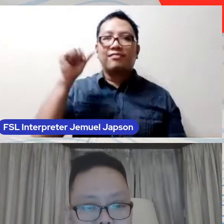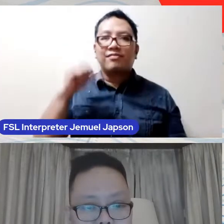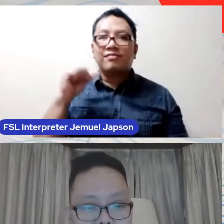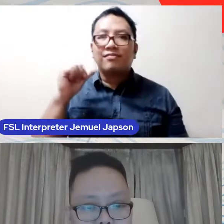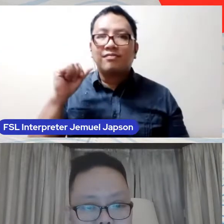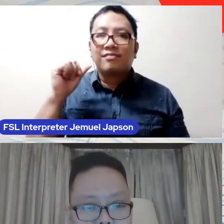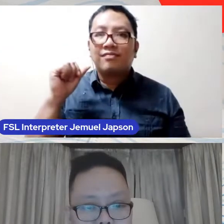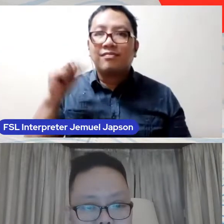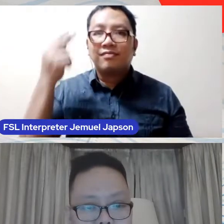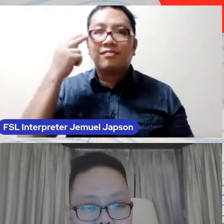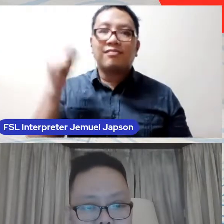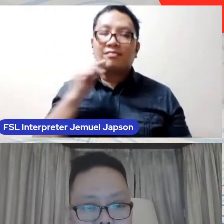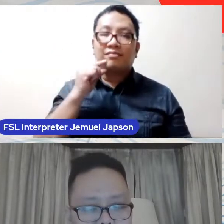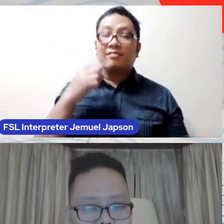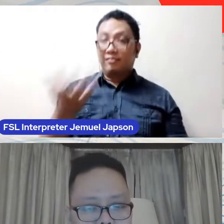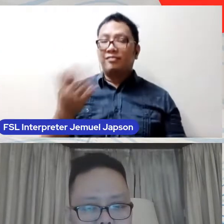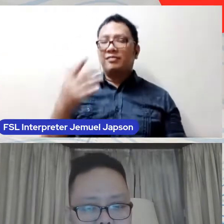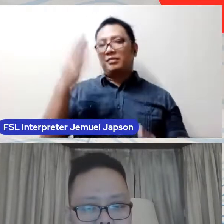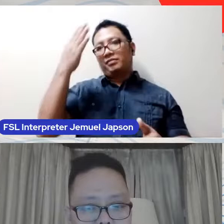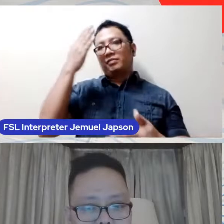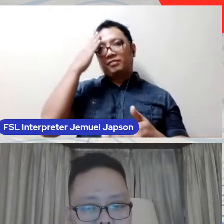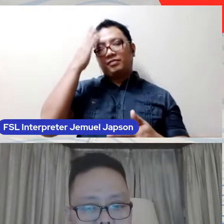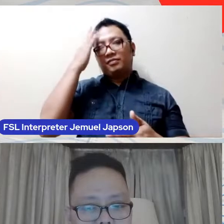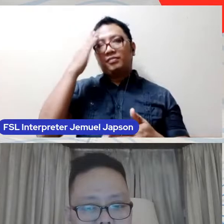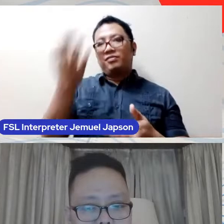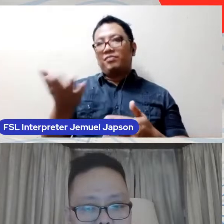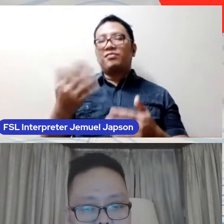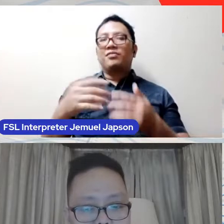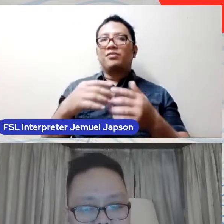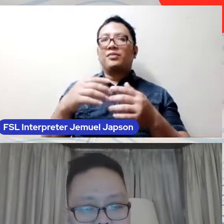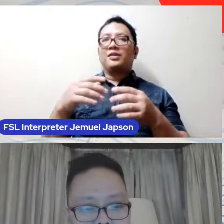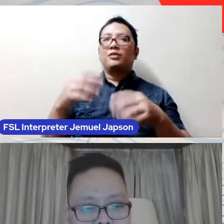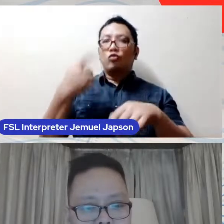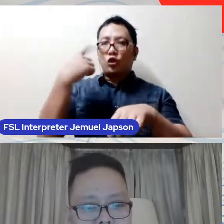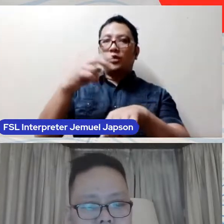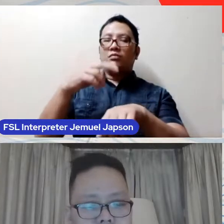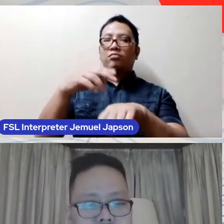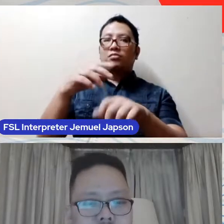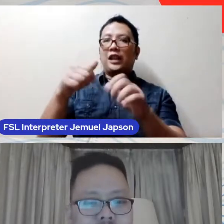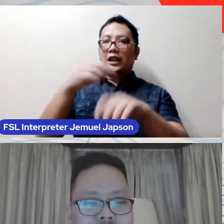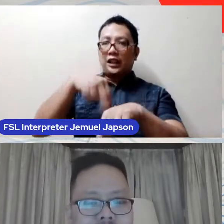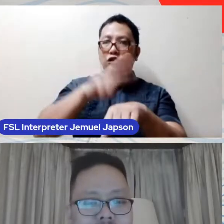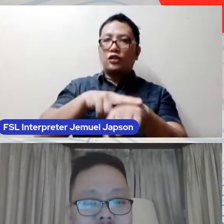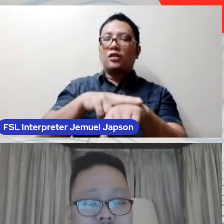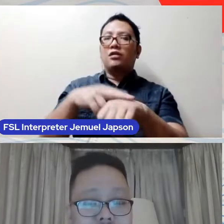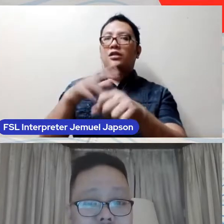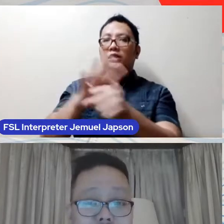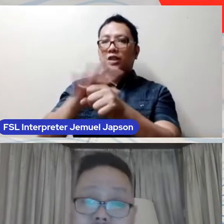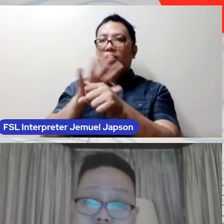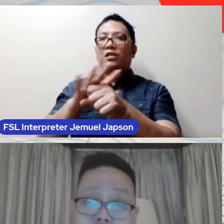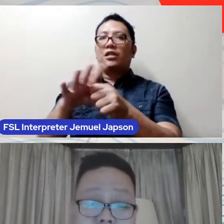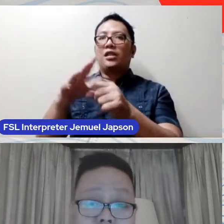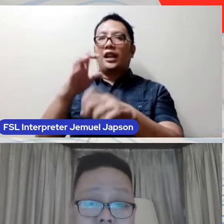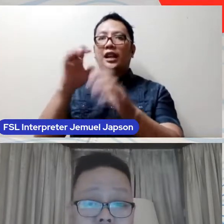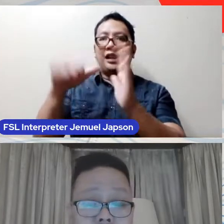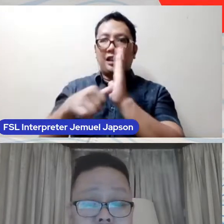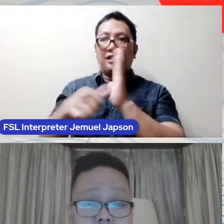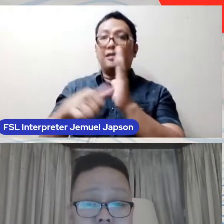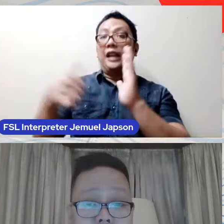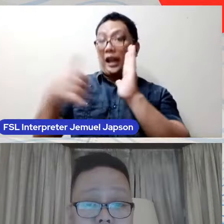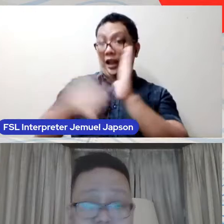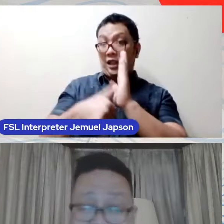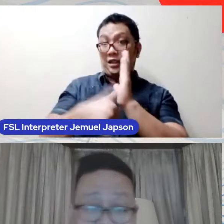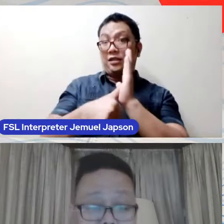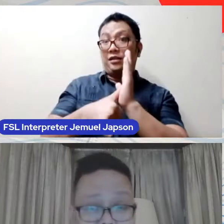2022 national and local elections. Kamusta po kayo? Okay naman. The elections